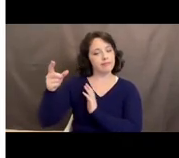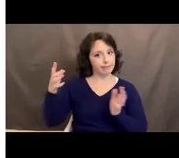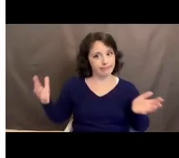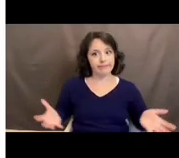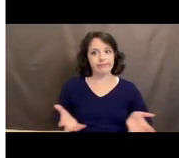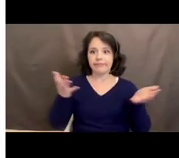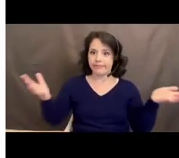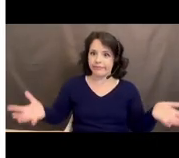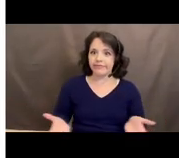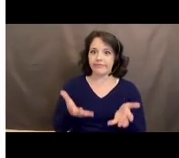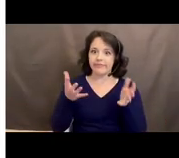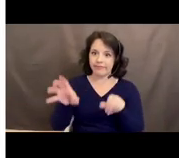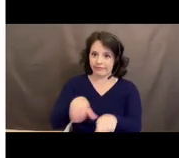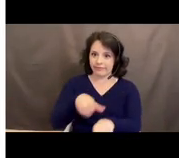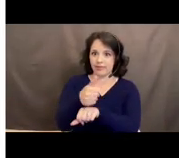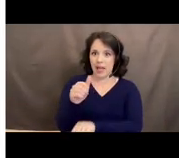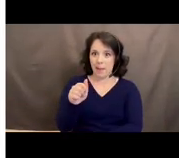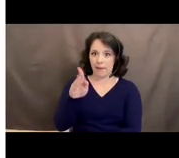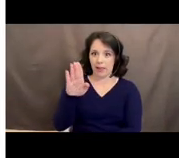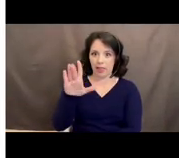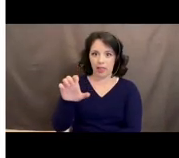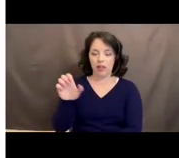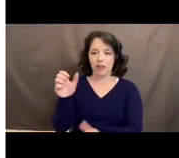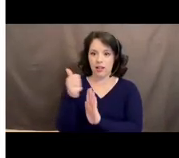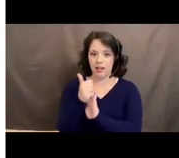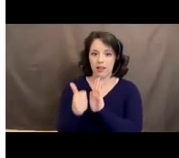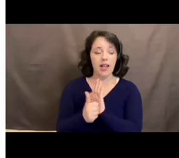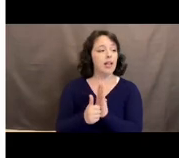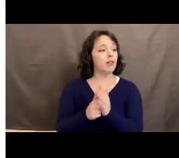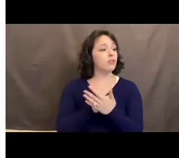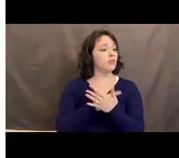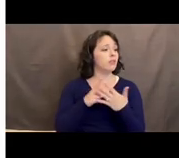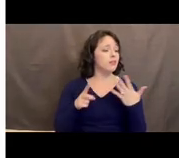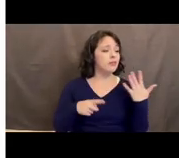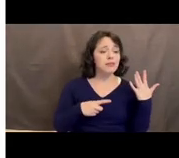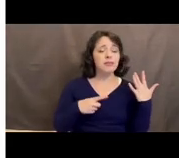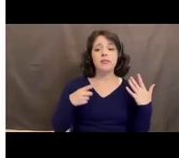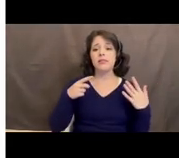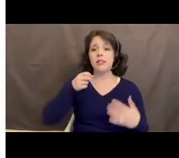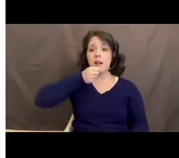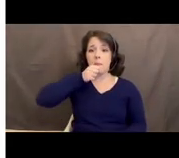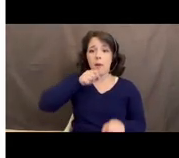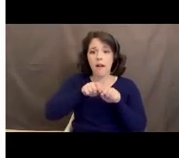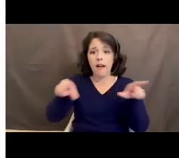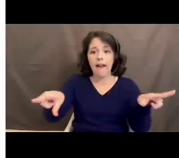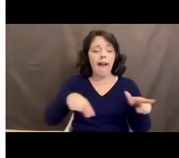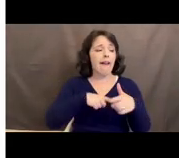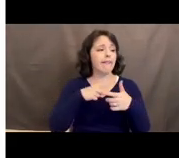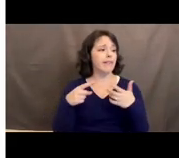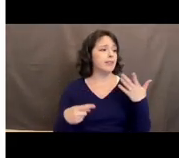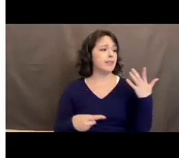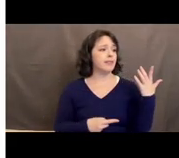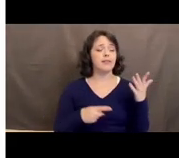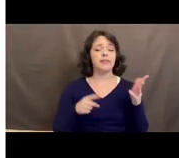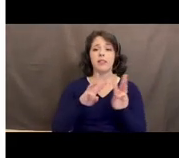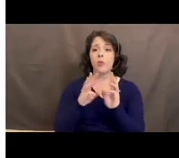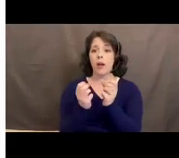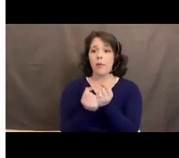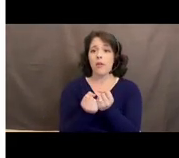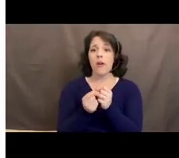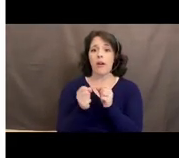for now and into the future. We have podcast episodes. We have our webinar recordings. We have